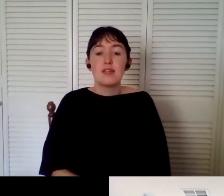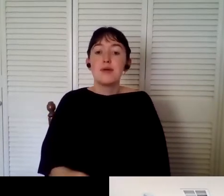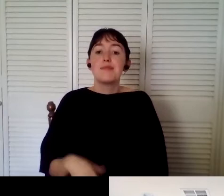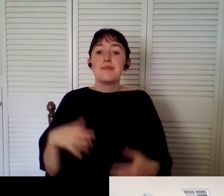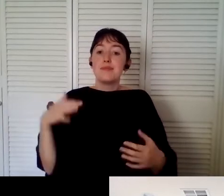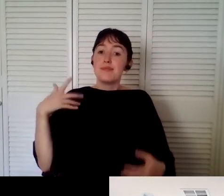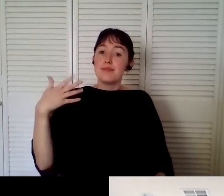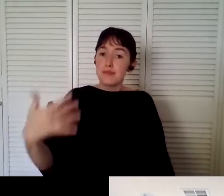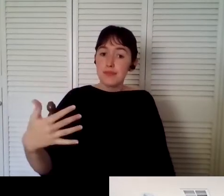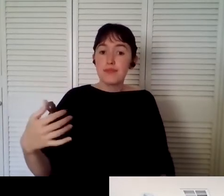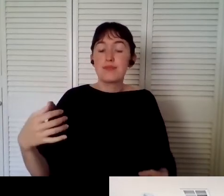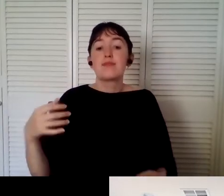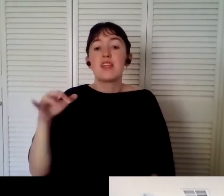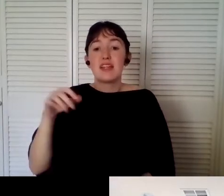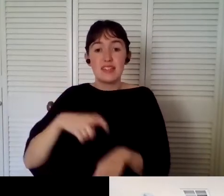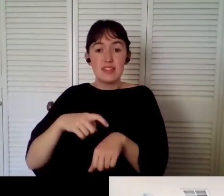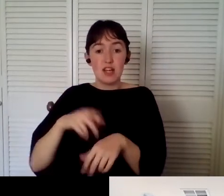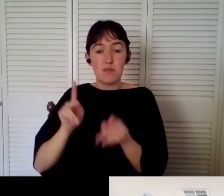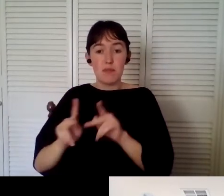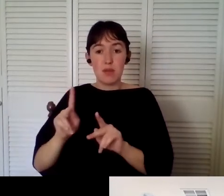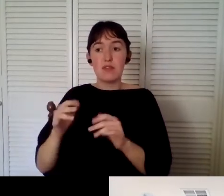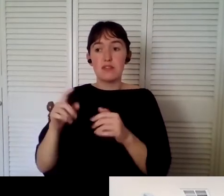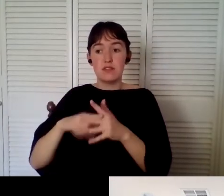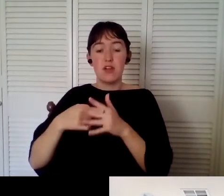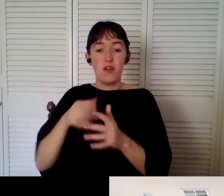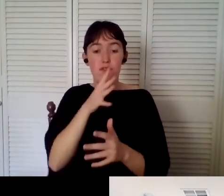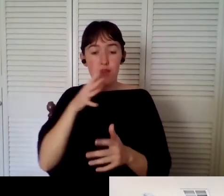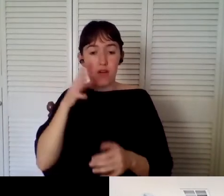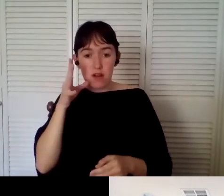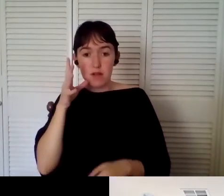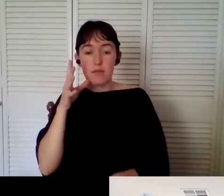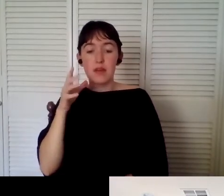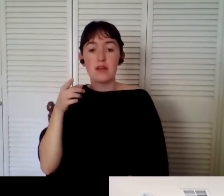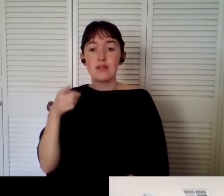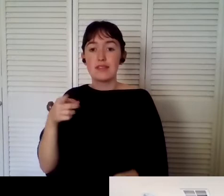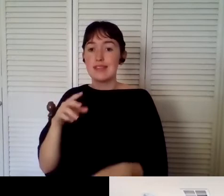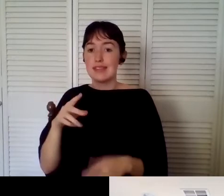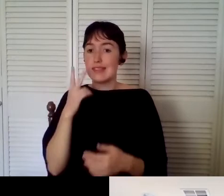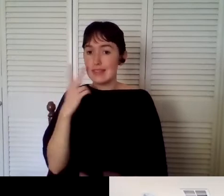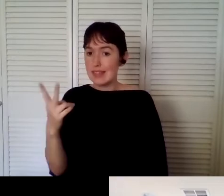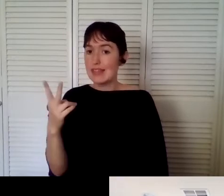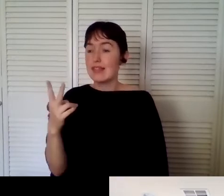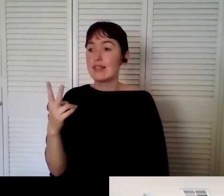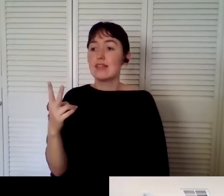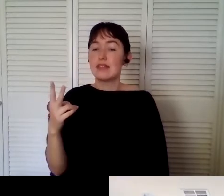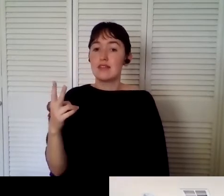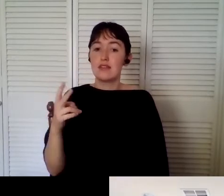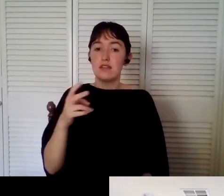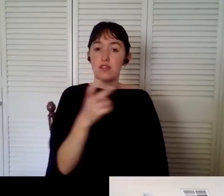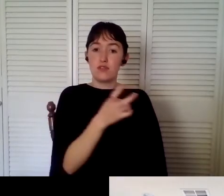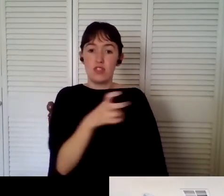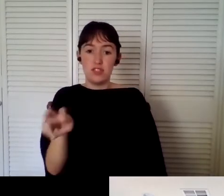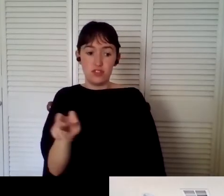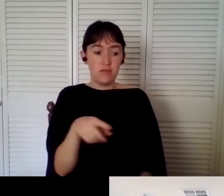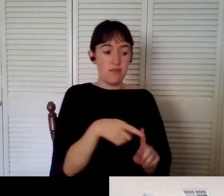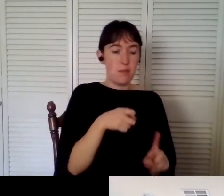Eurasia, that's when we start seeing concrete evidence of a transition from atlatls to bow and arrow technology. In the